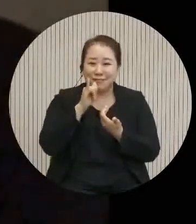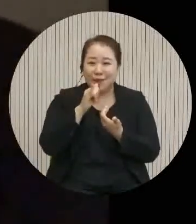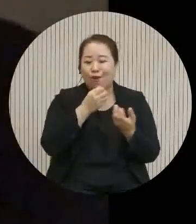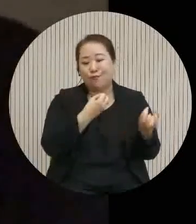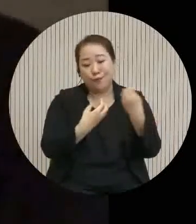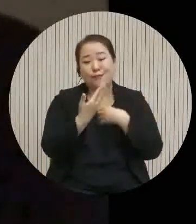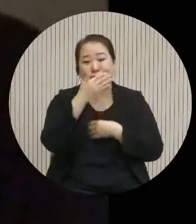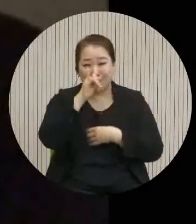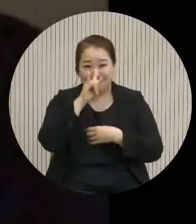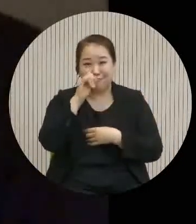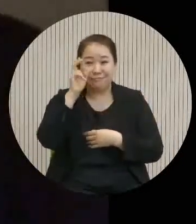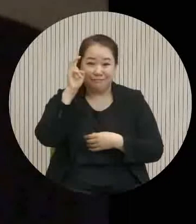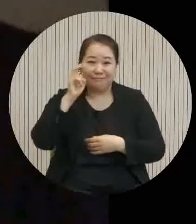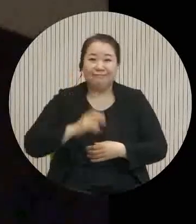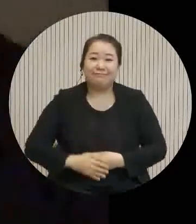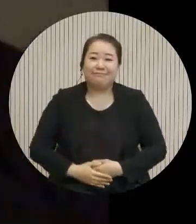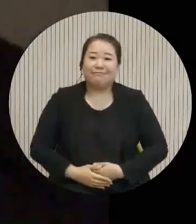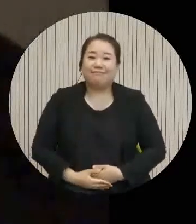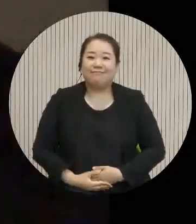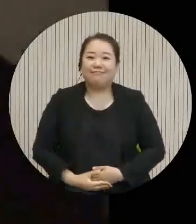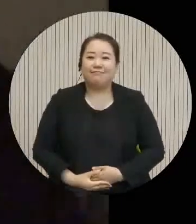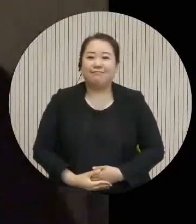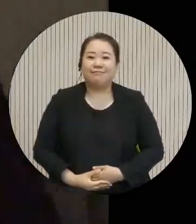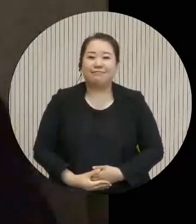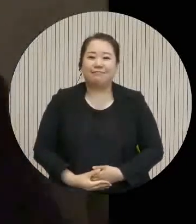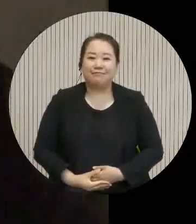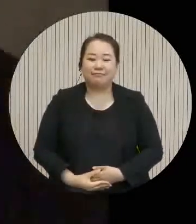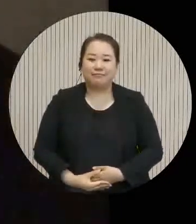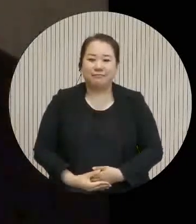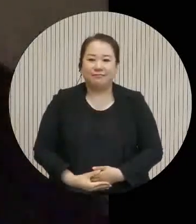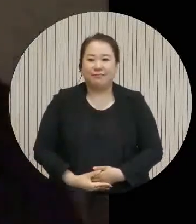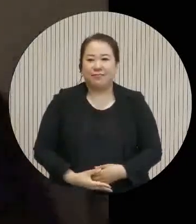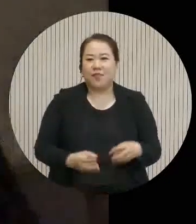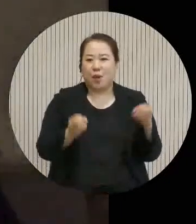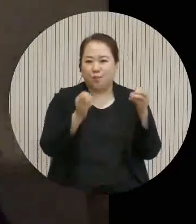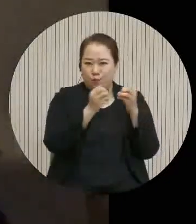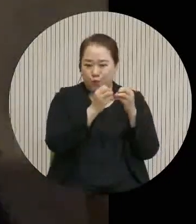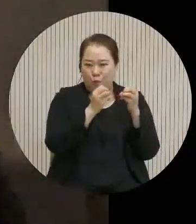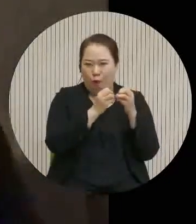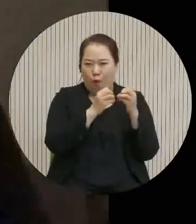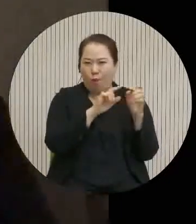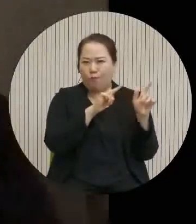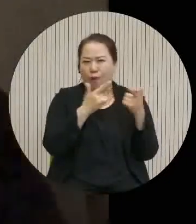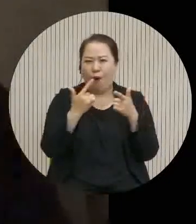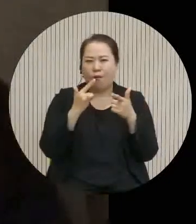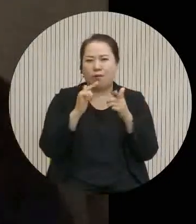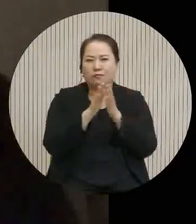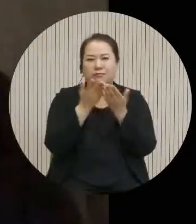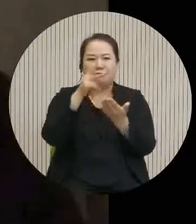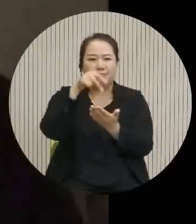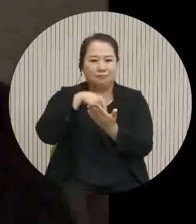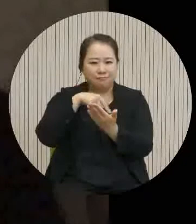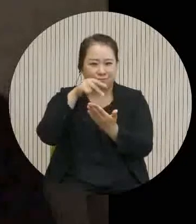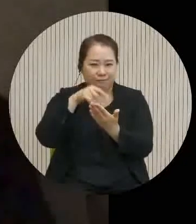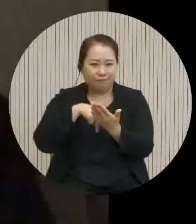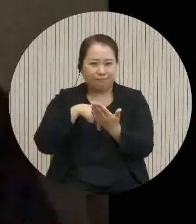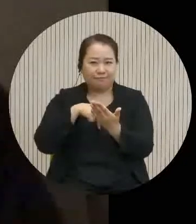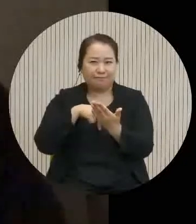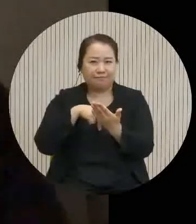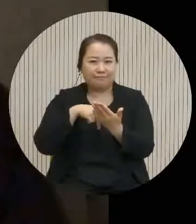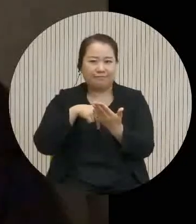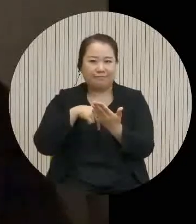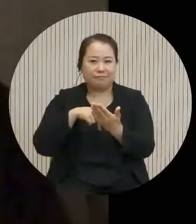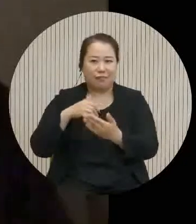do what we know is wrong. I'll do old-fashioned grammar, vocabulary, reading hard passages, underline